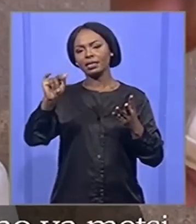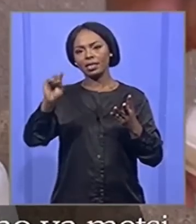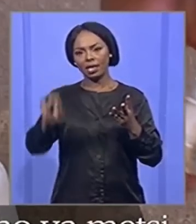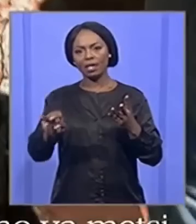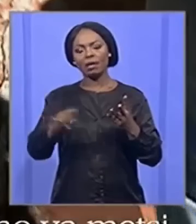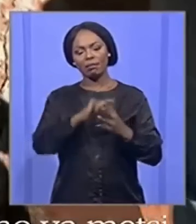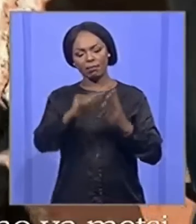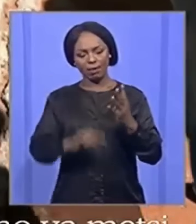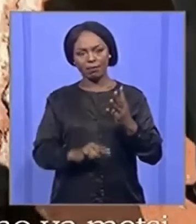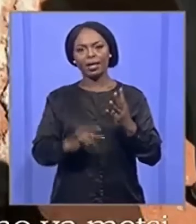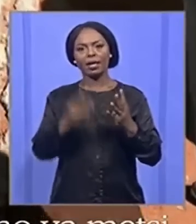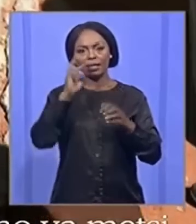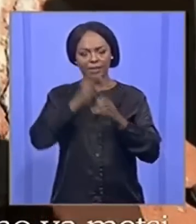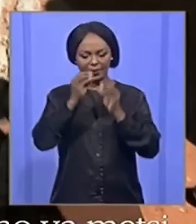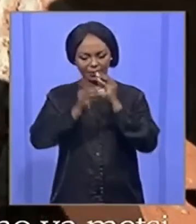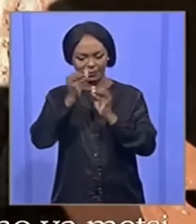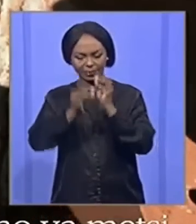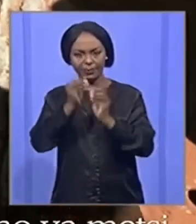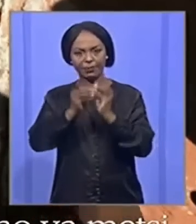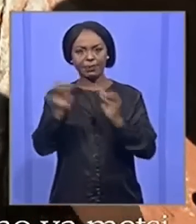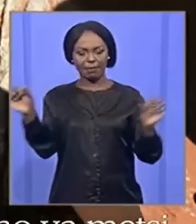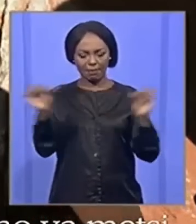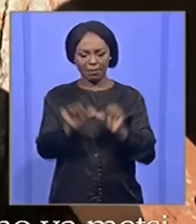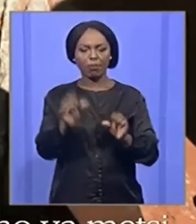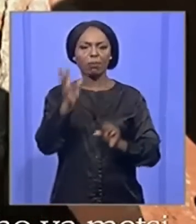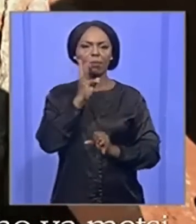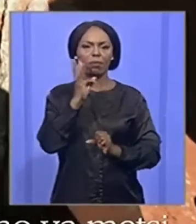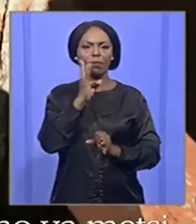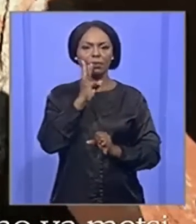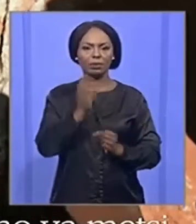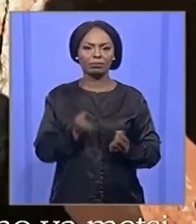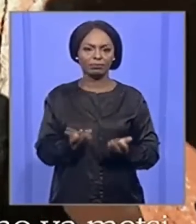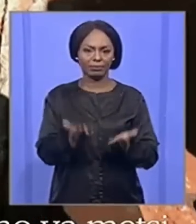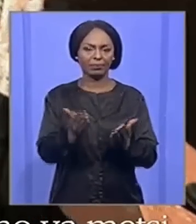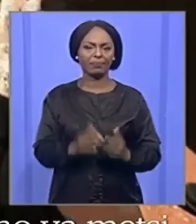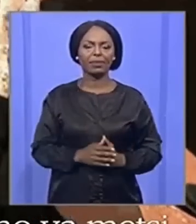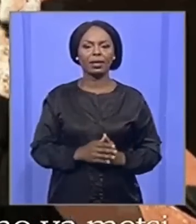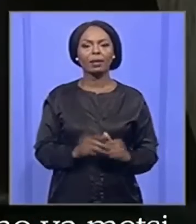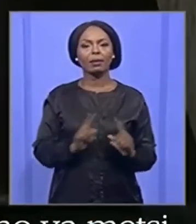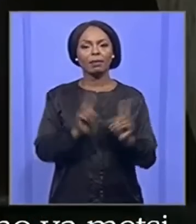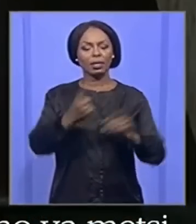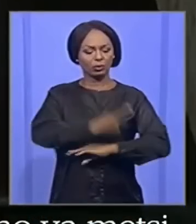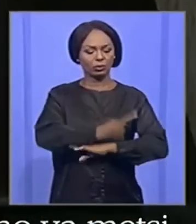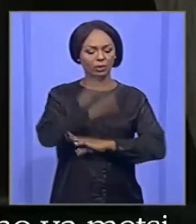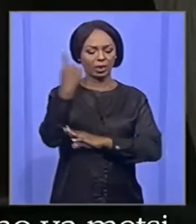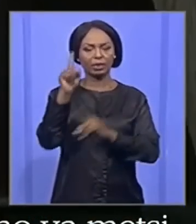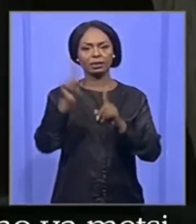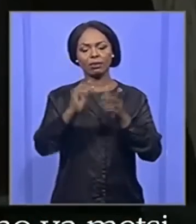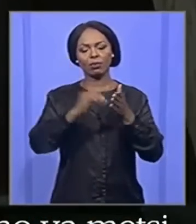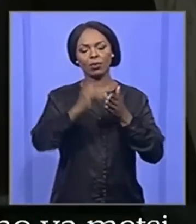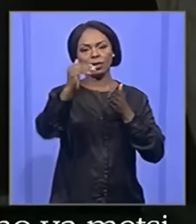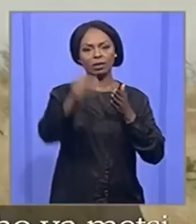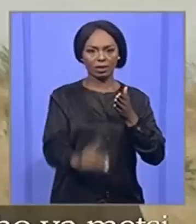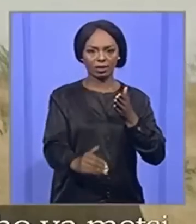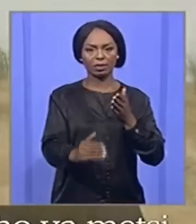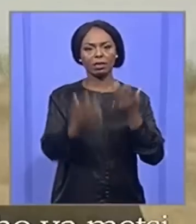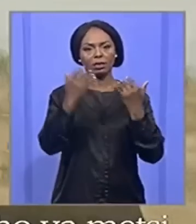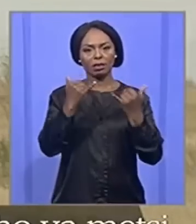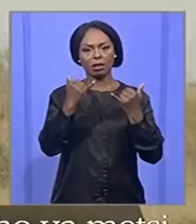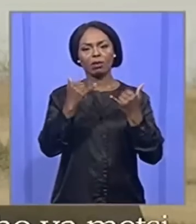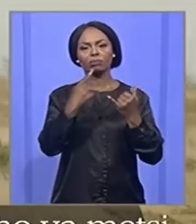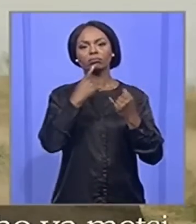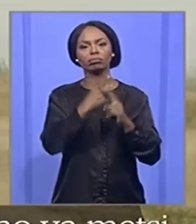be fully restored with supply in the city. Throughout today and over the weekend, it is projected that